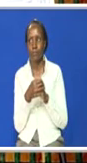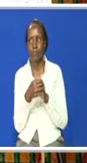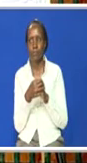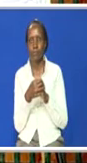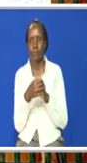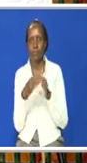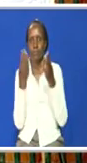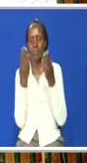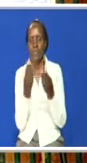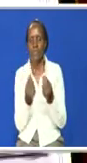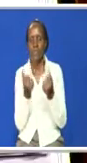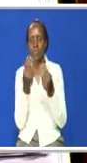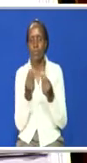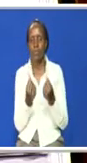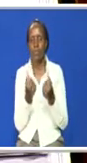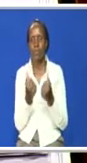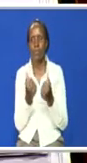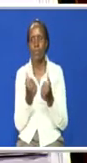A simple one. One